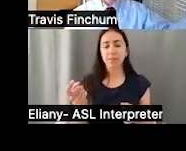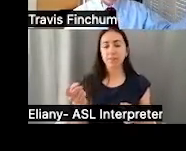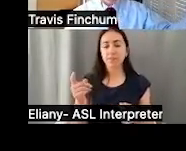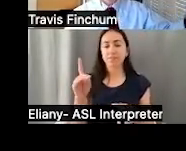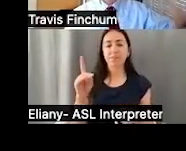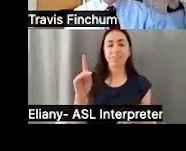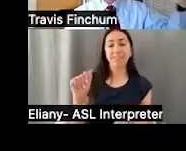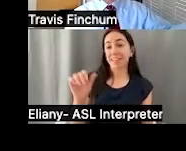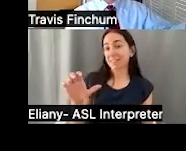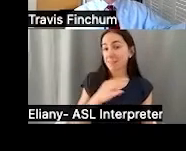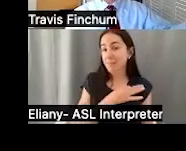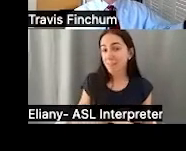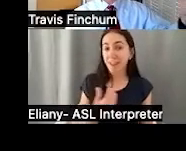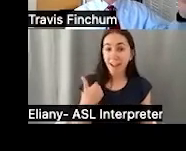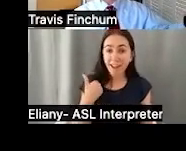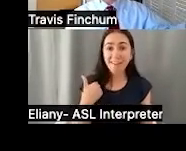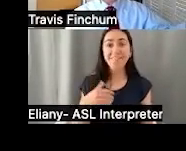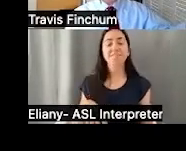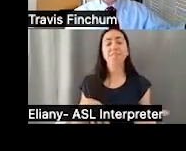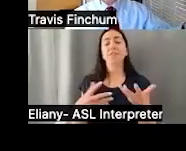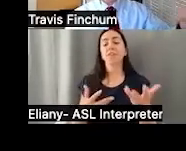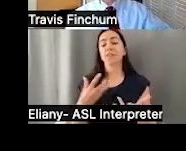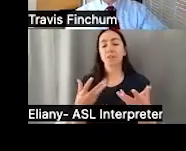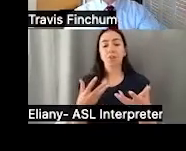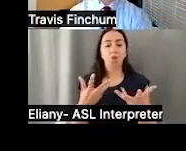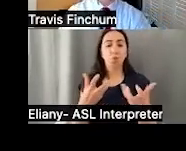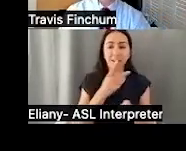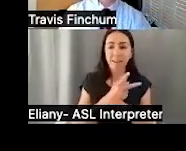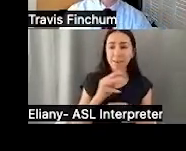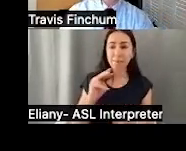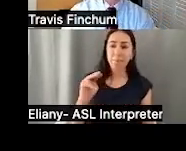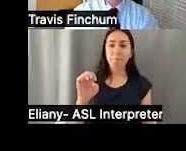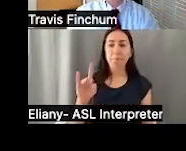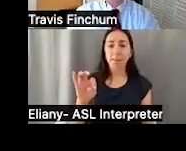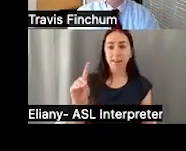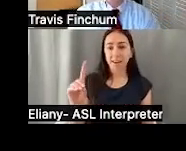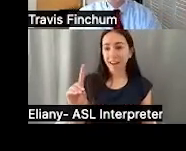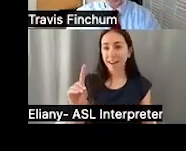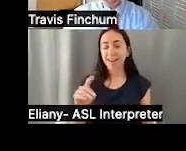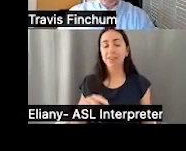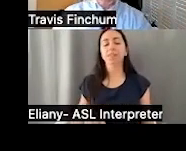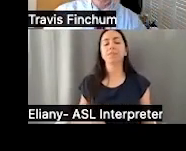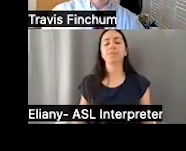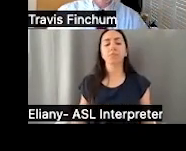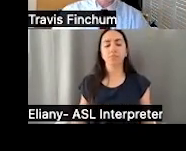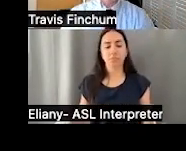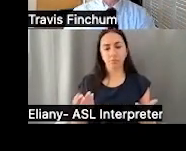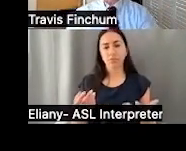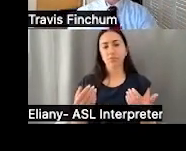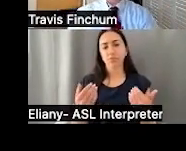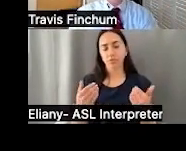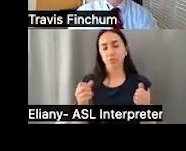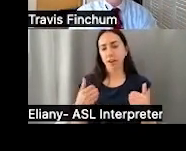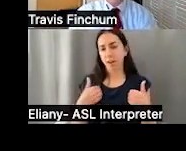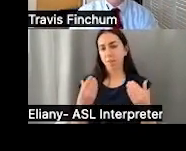DAC benefit. And I'm just trying to stay on my Medicaid or my Medicaid waiver program. So you can have a lot more money,